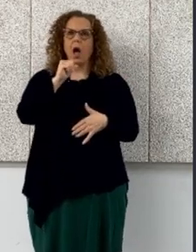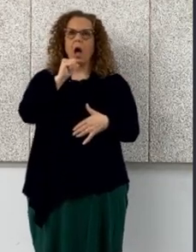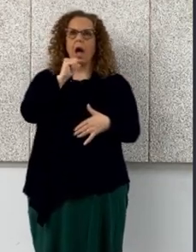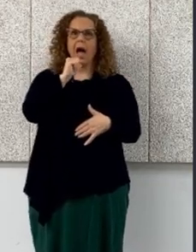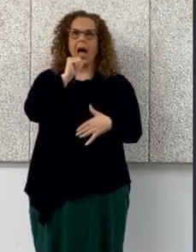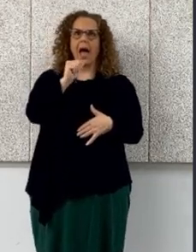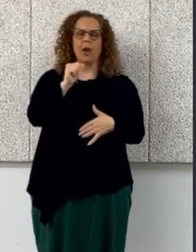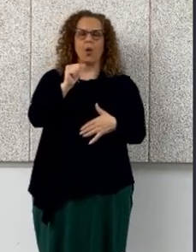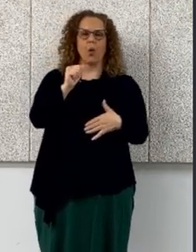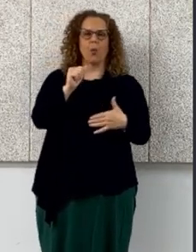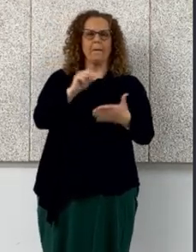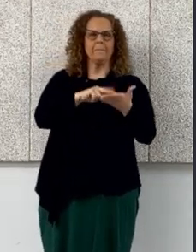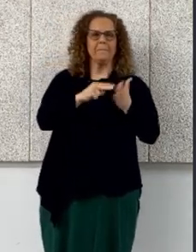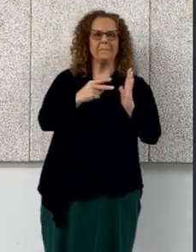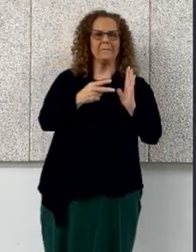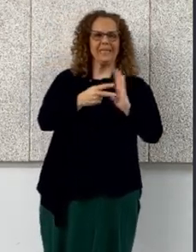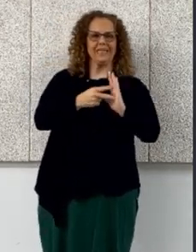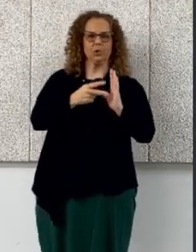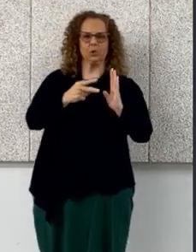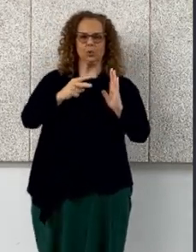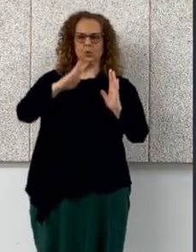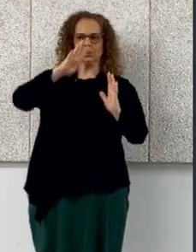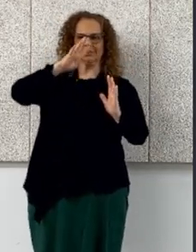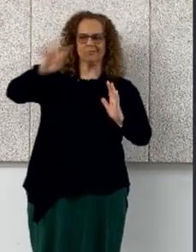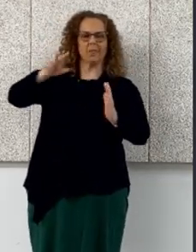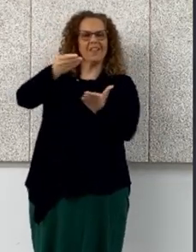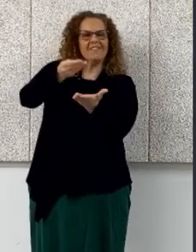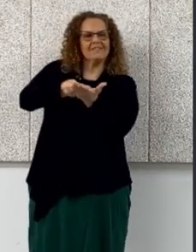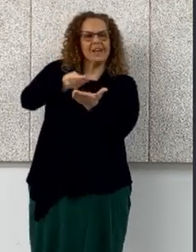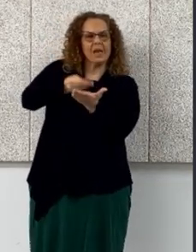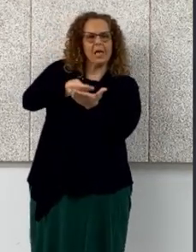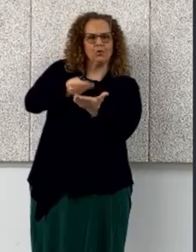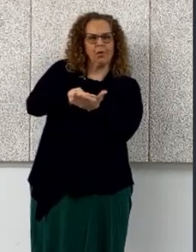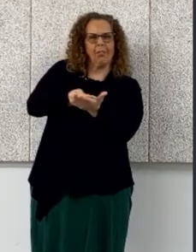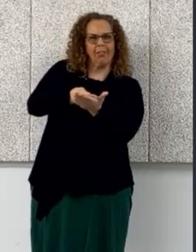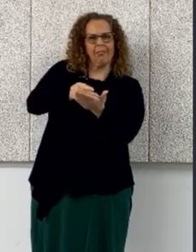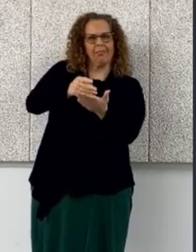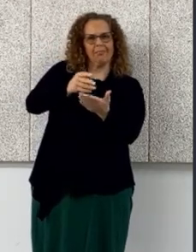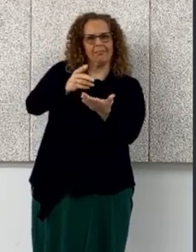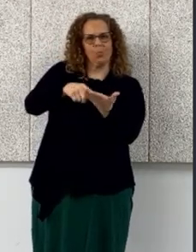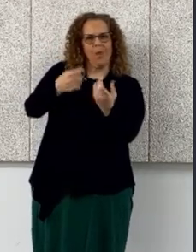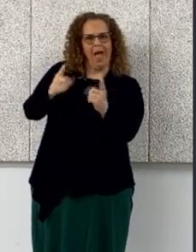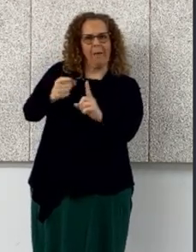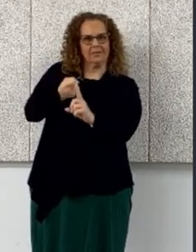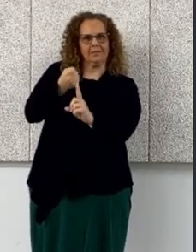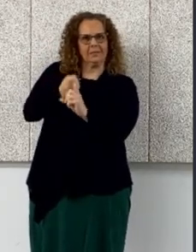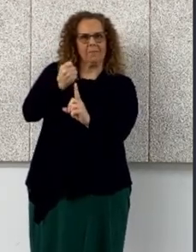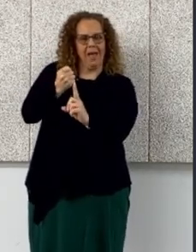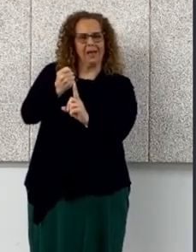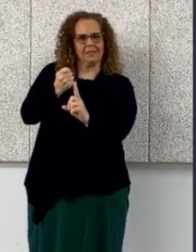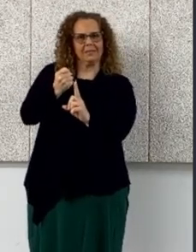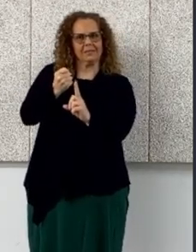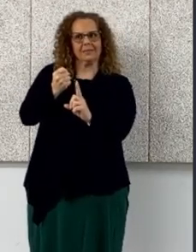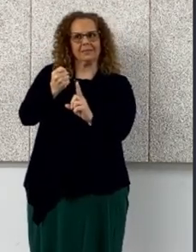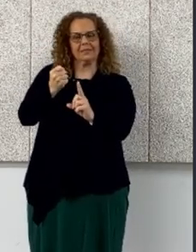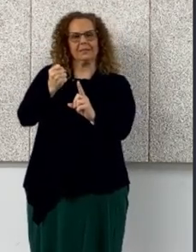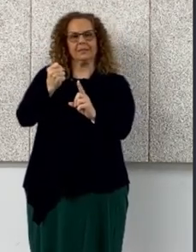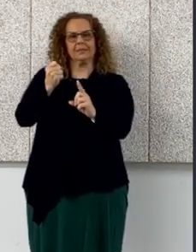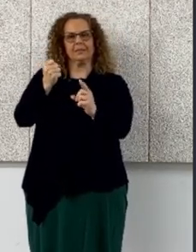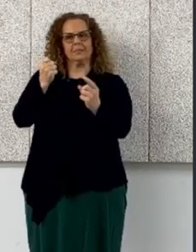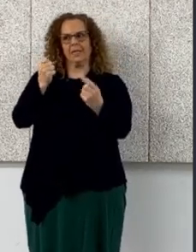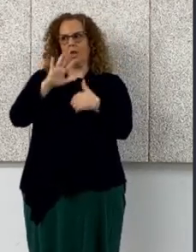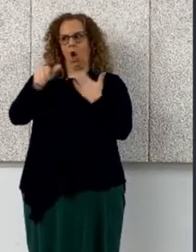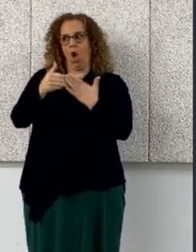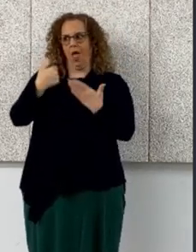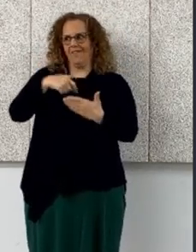the financial realities of that, which on a personal level and an institutional level, my God, I mean, we're all inside of it.